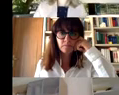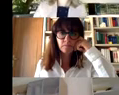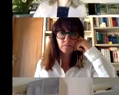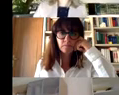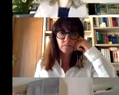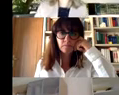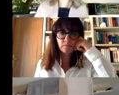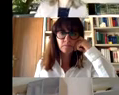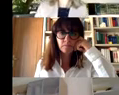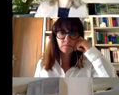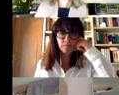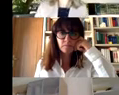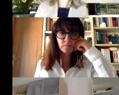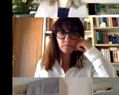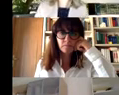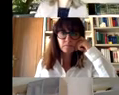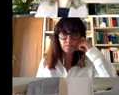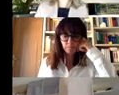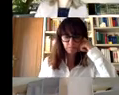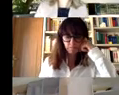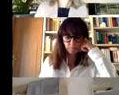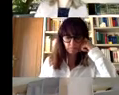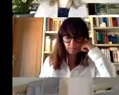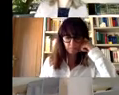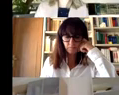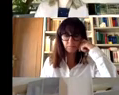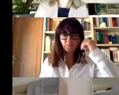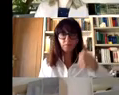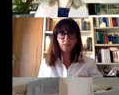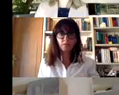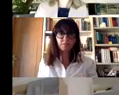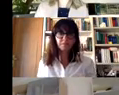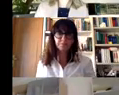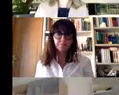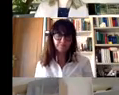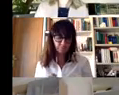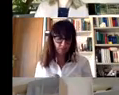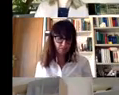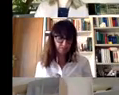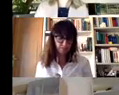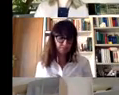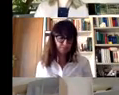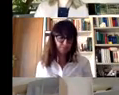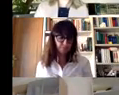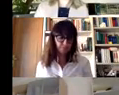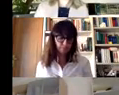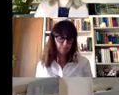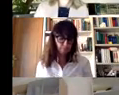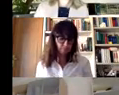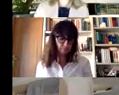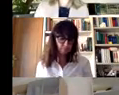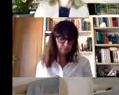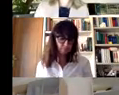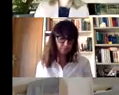concerned. For instance, environmental protection, opposing discrimination, including gender discrimination, the promotion